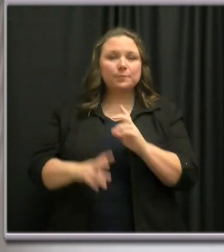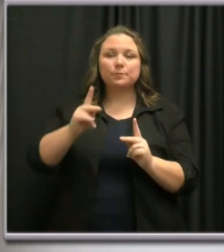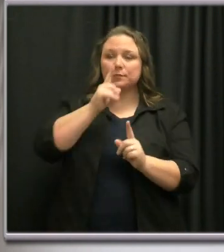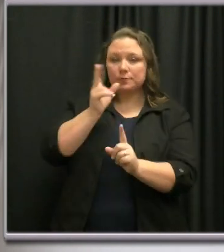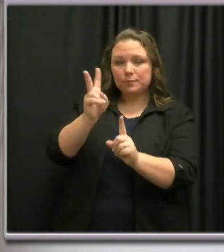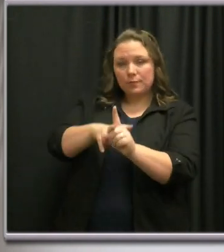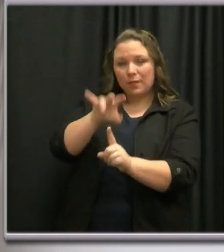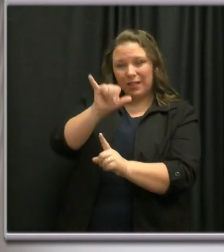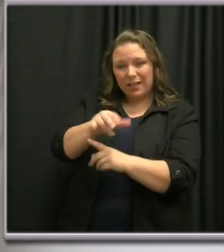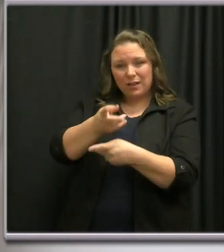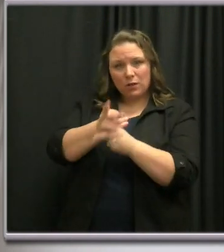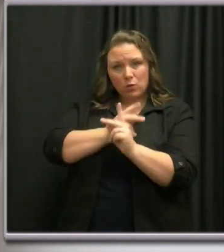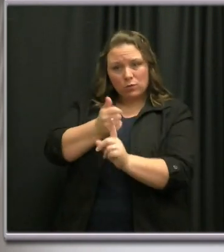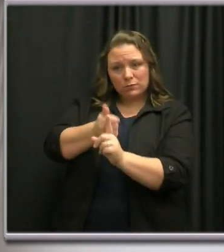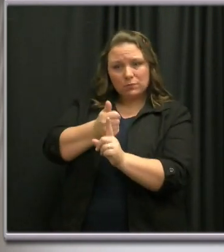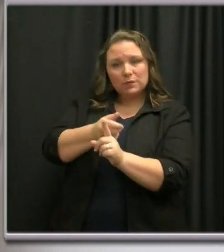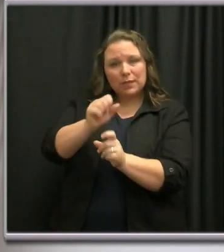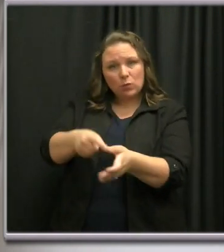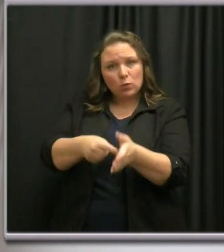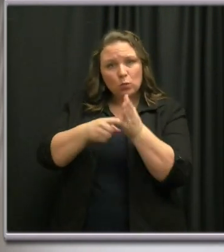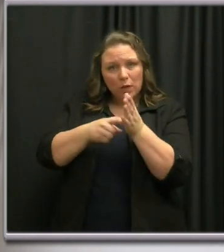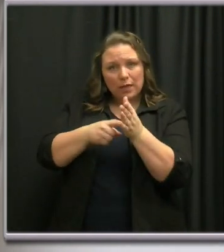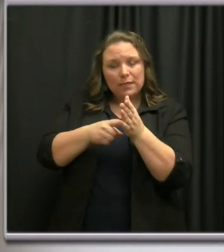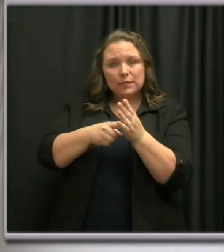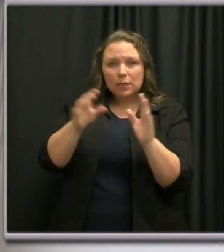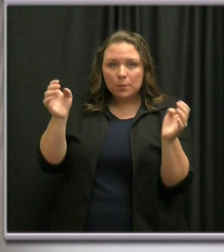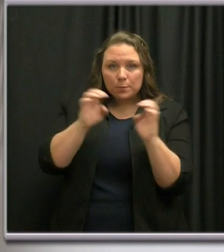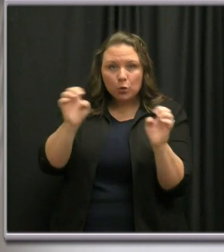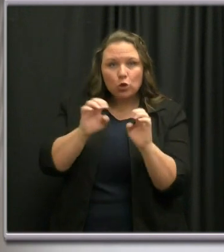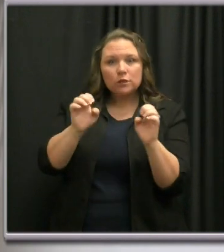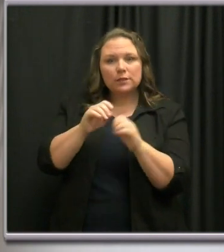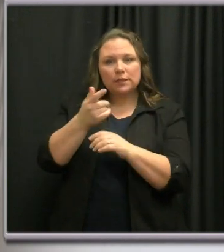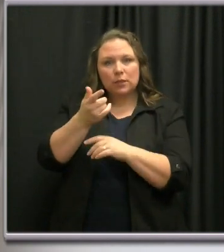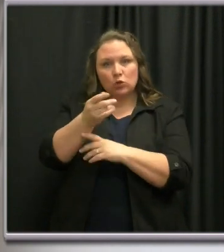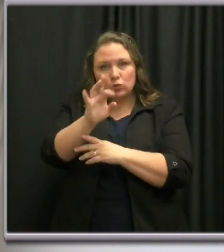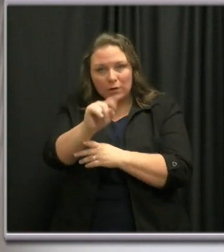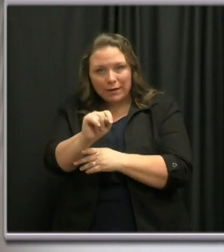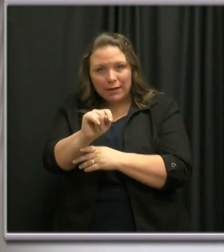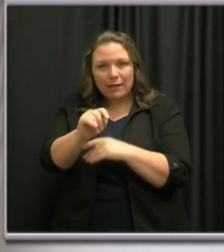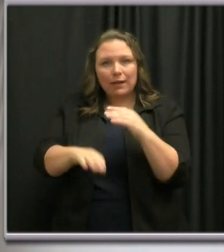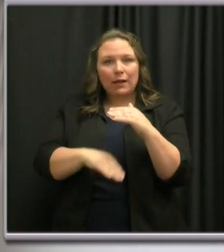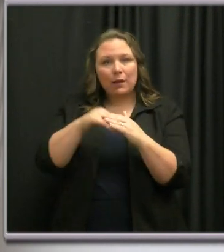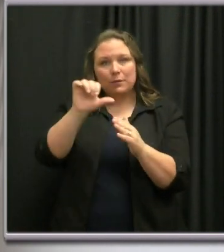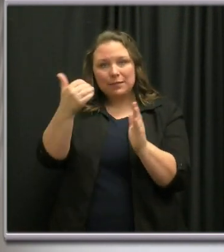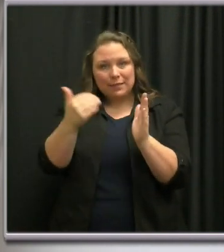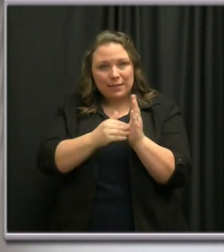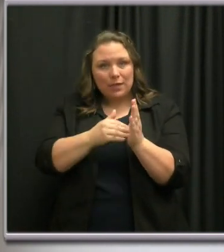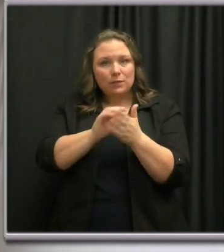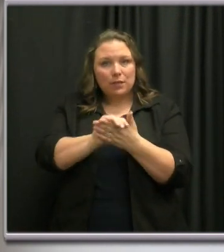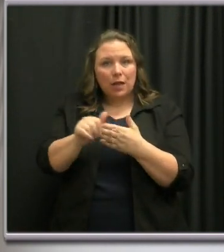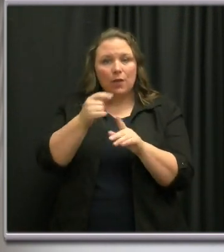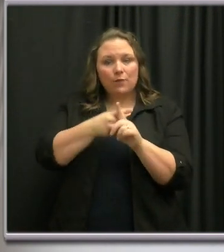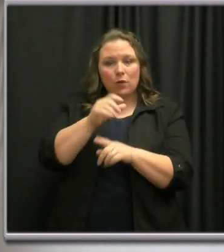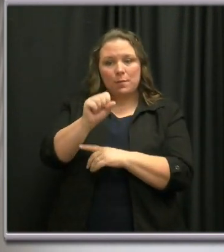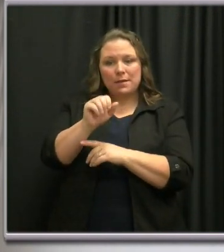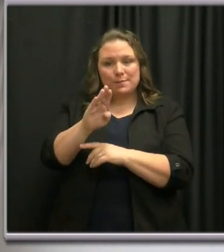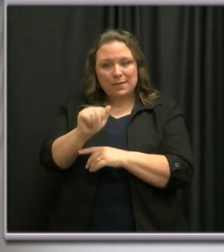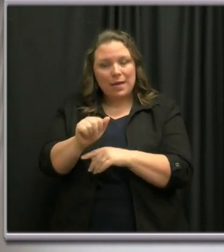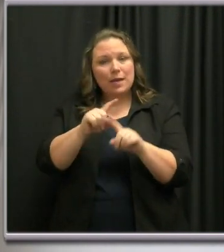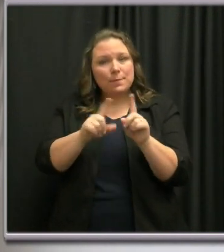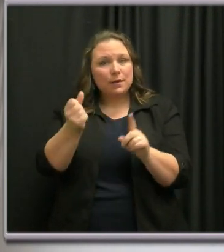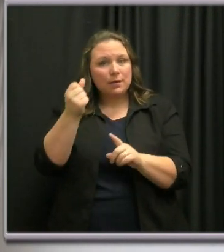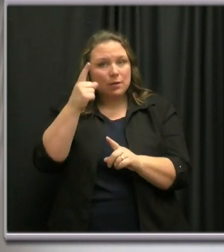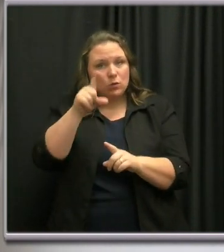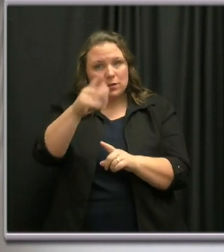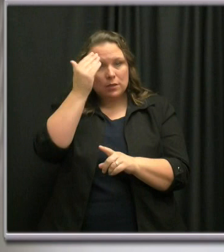who apply for this loan may request an advanced emergency EIDL grant of up to $10,000 from the SBA, but there's some things you